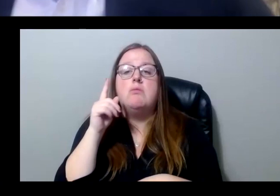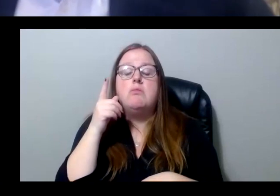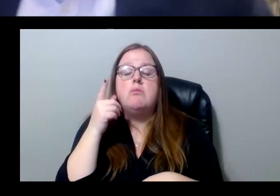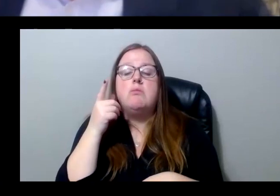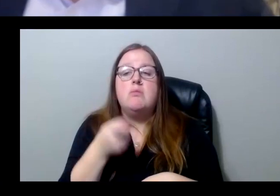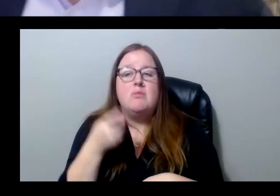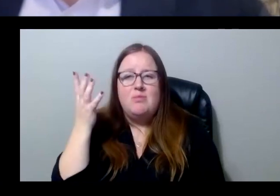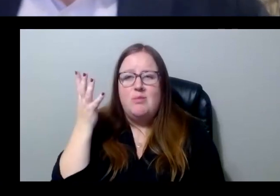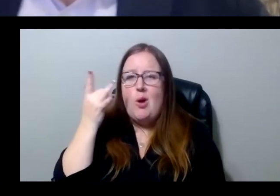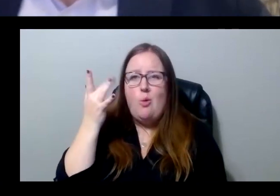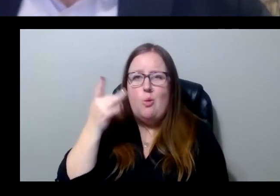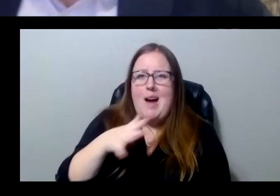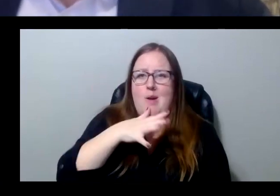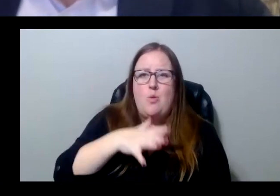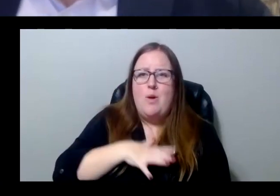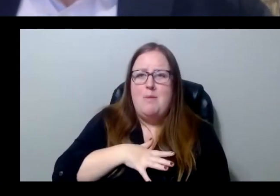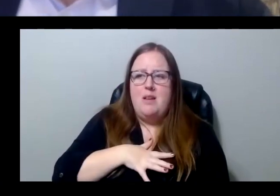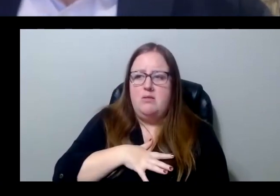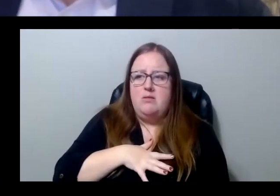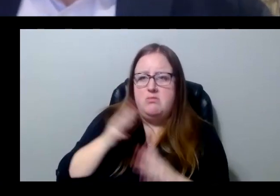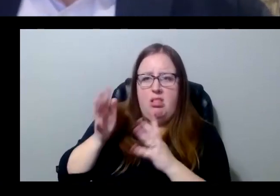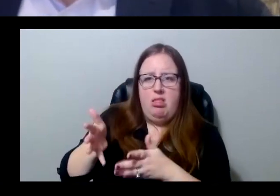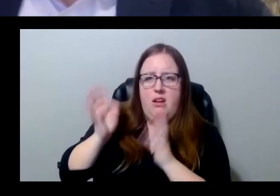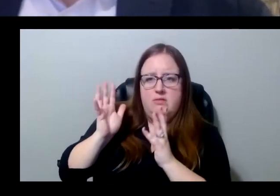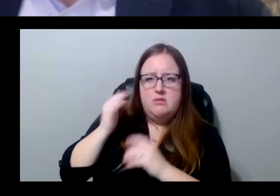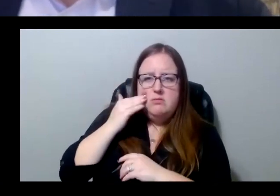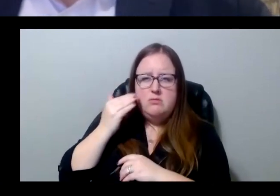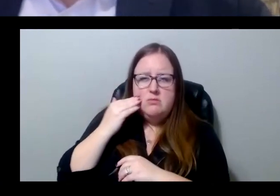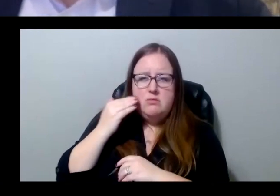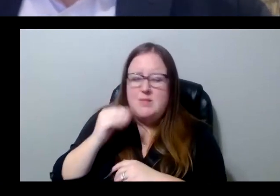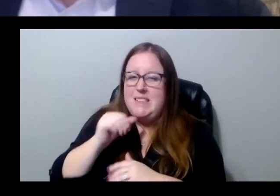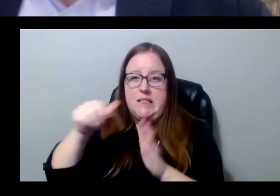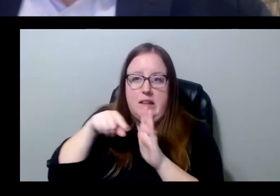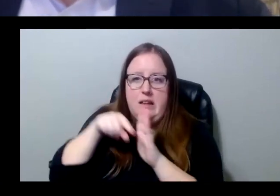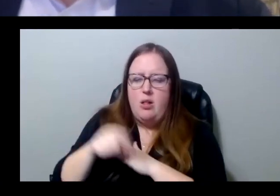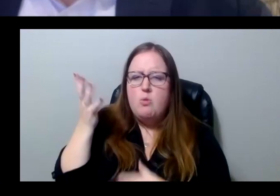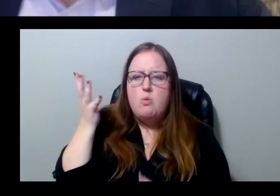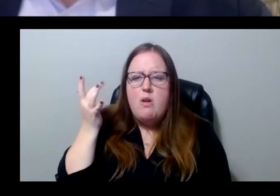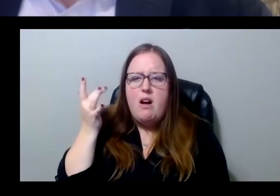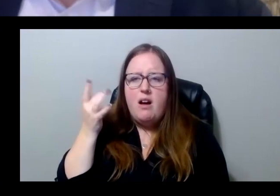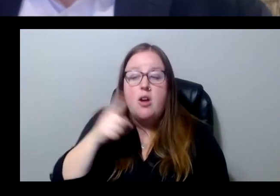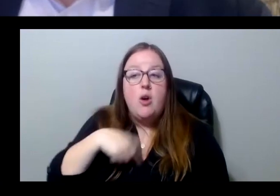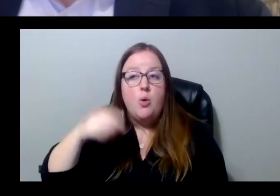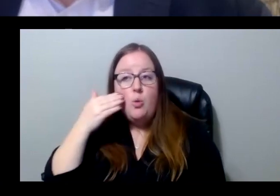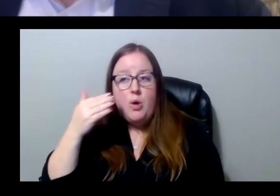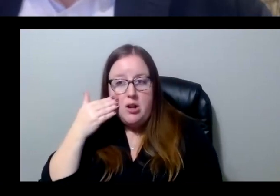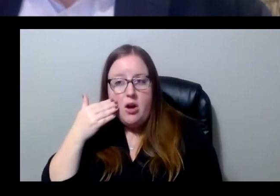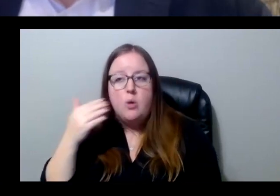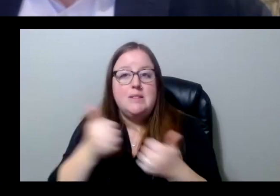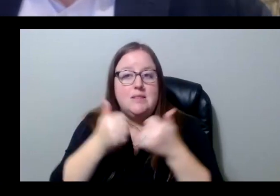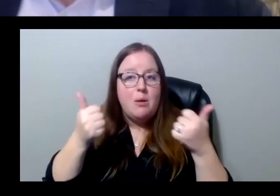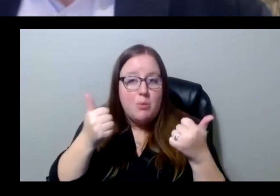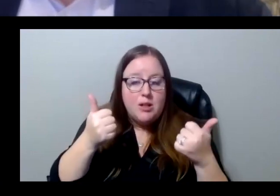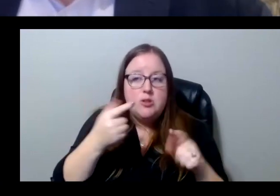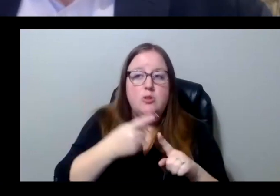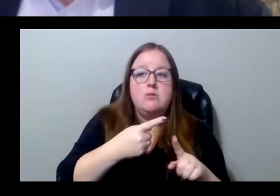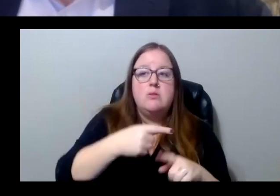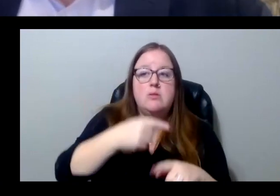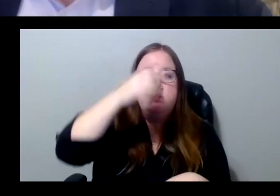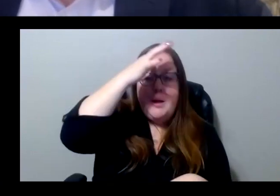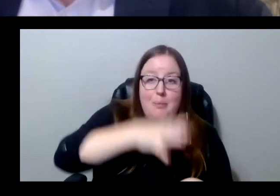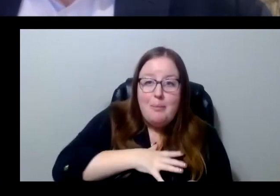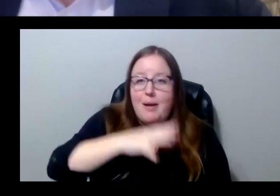2 families and their travails and their victories really clarifies the story, I think.